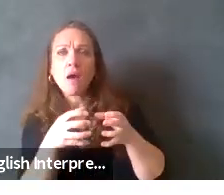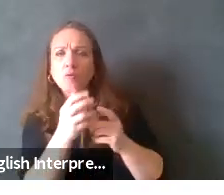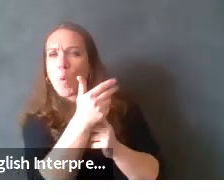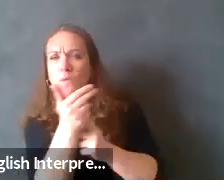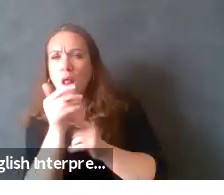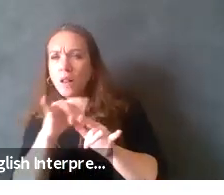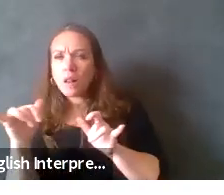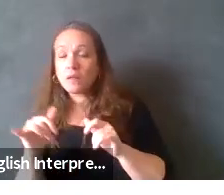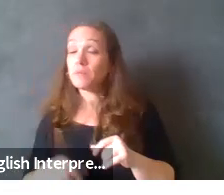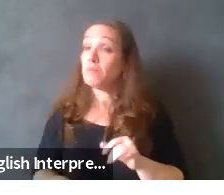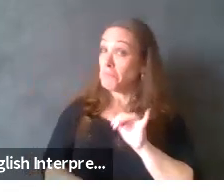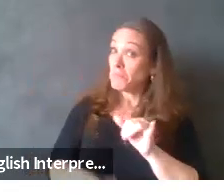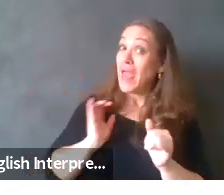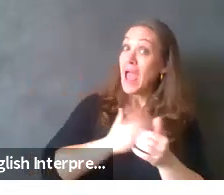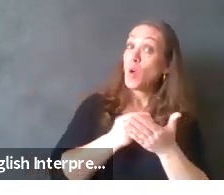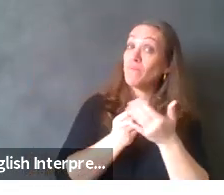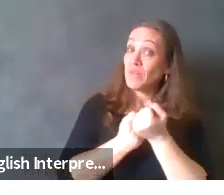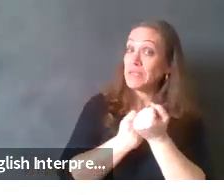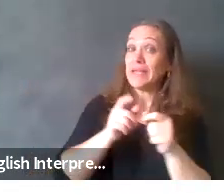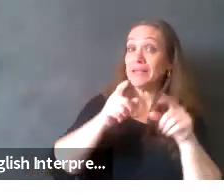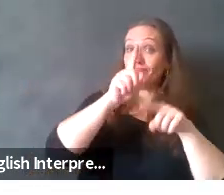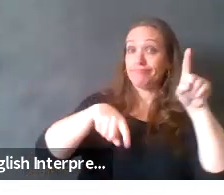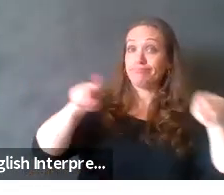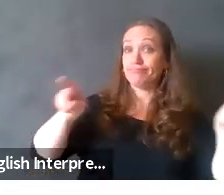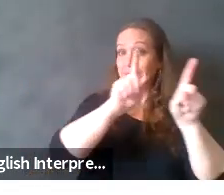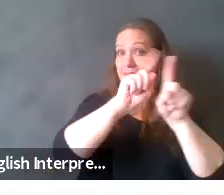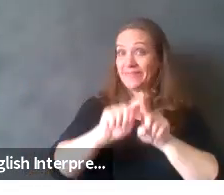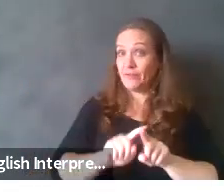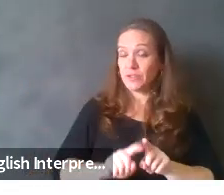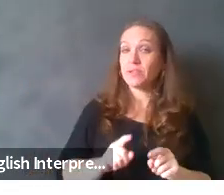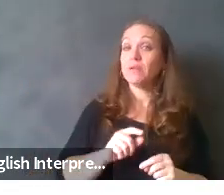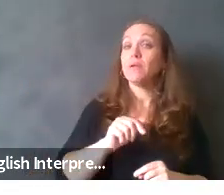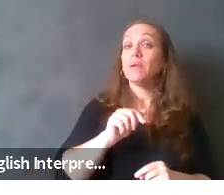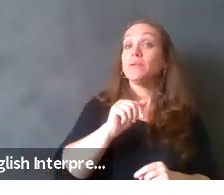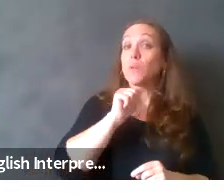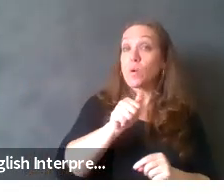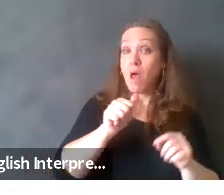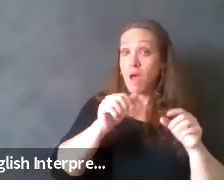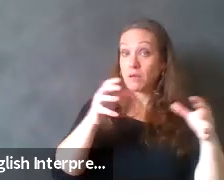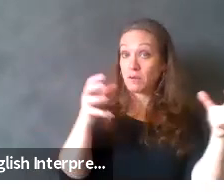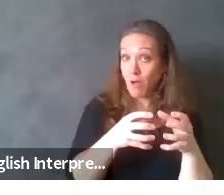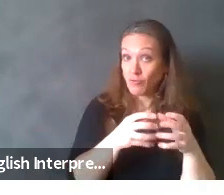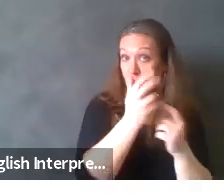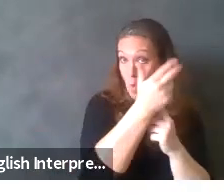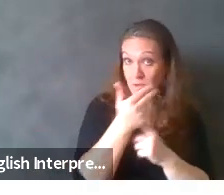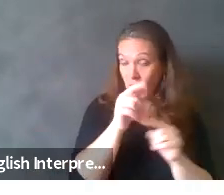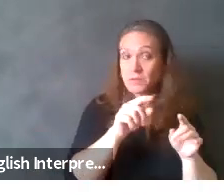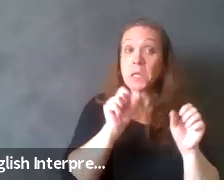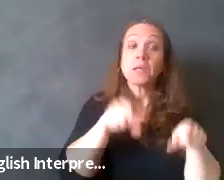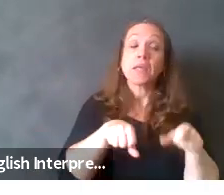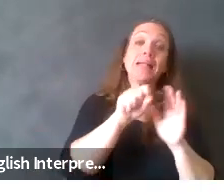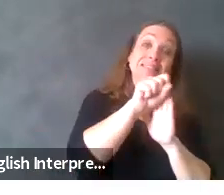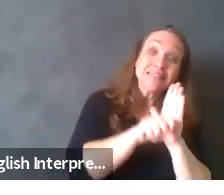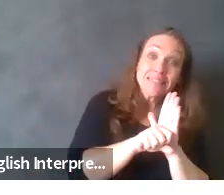It's a mix, actually. The funding for the non-congregate shelters either can be the state or it can be Red